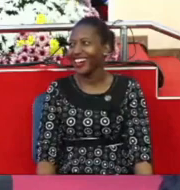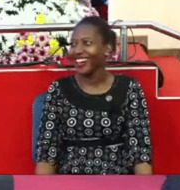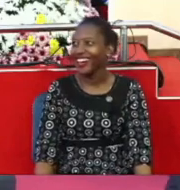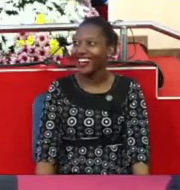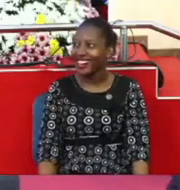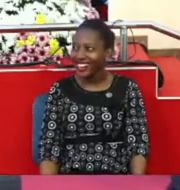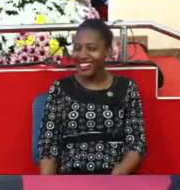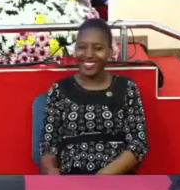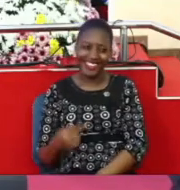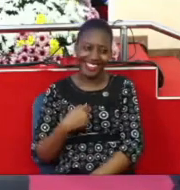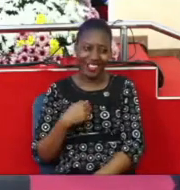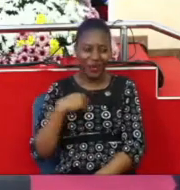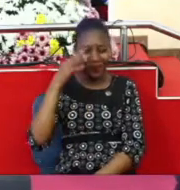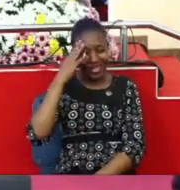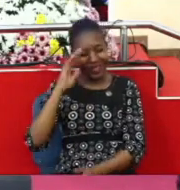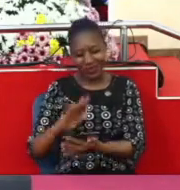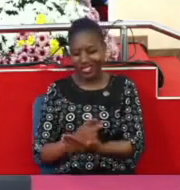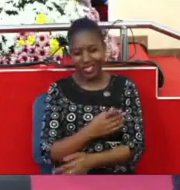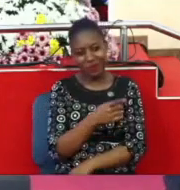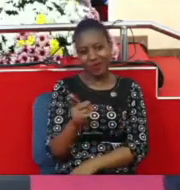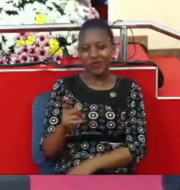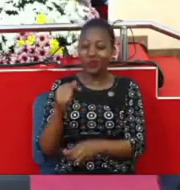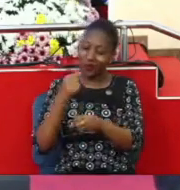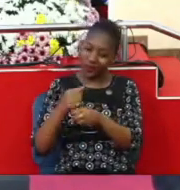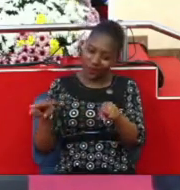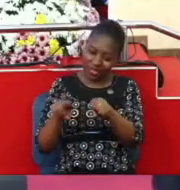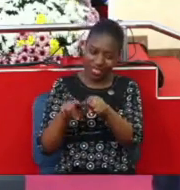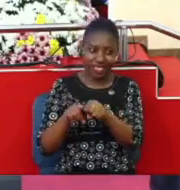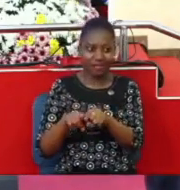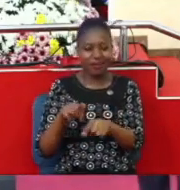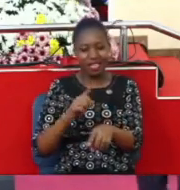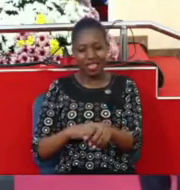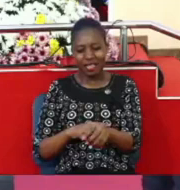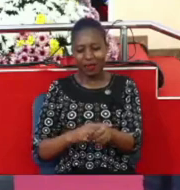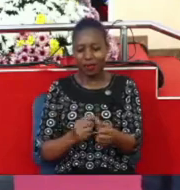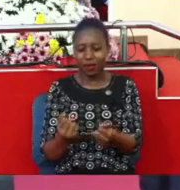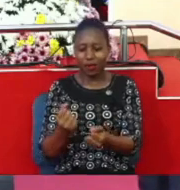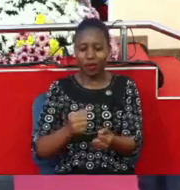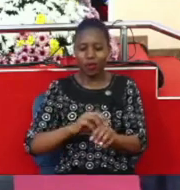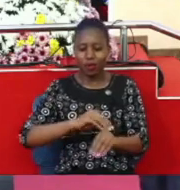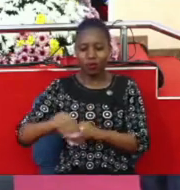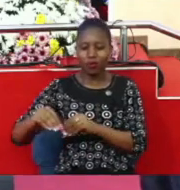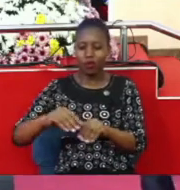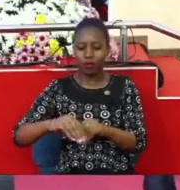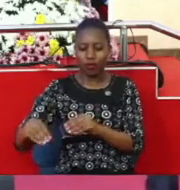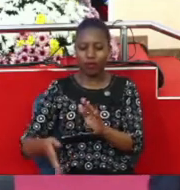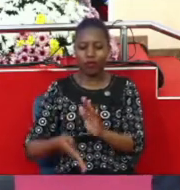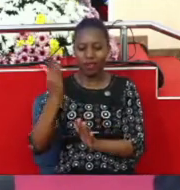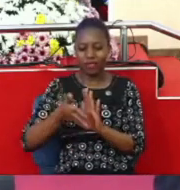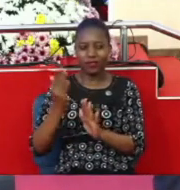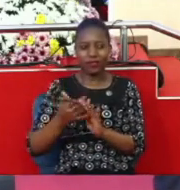I know some of you also do the same. When you overtake a driver with a big